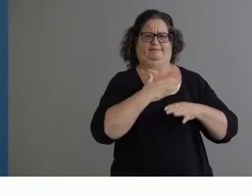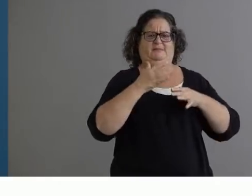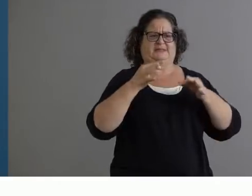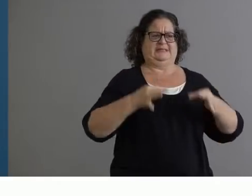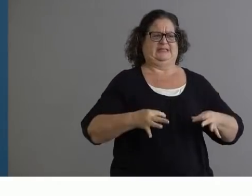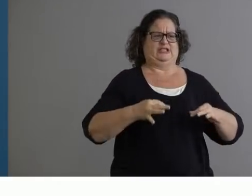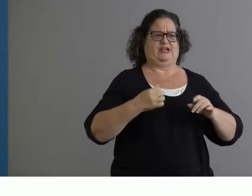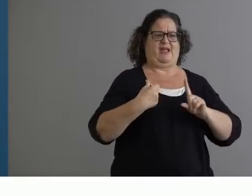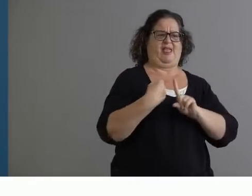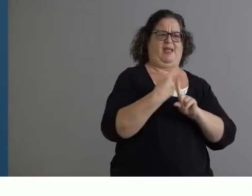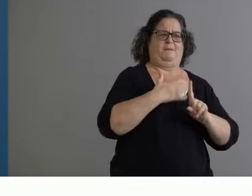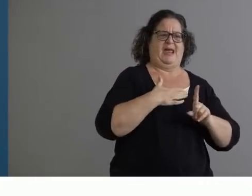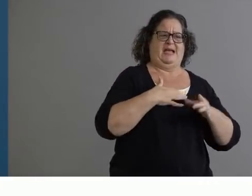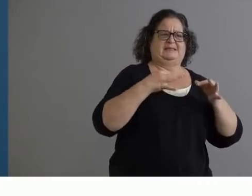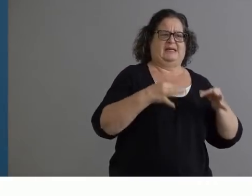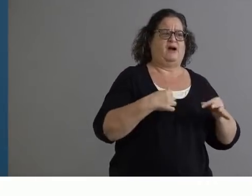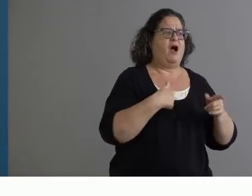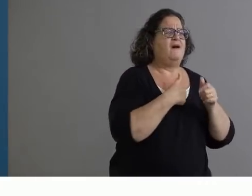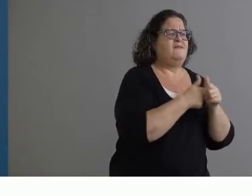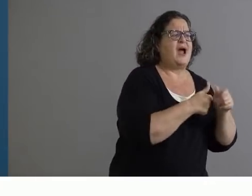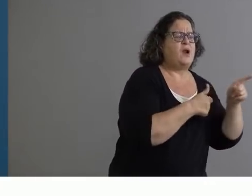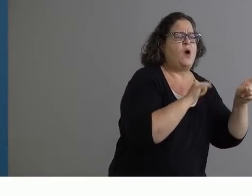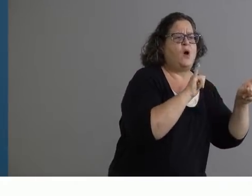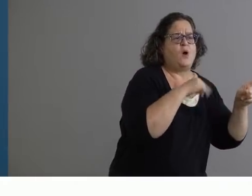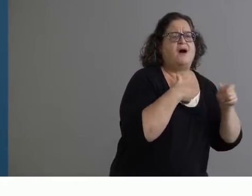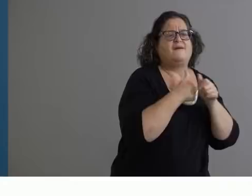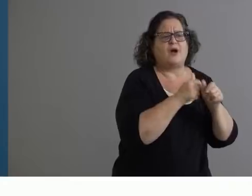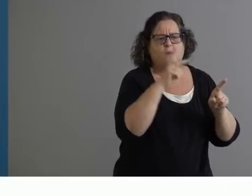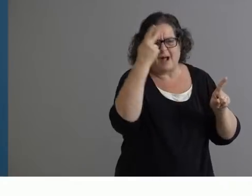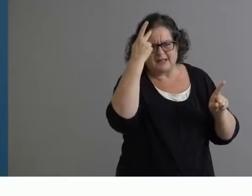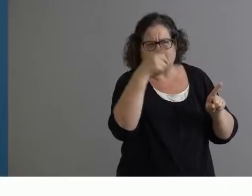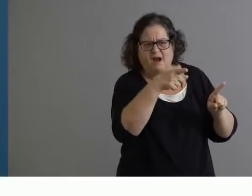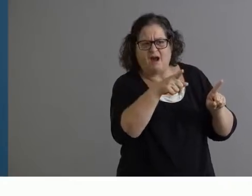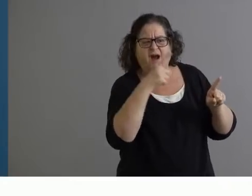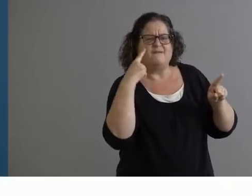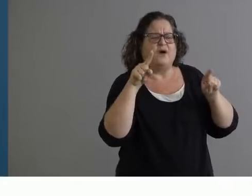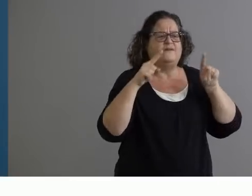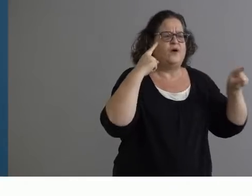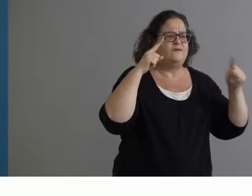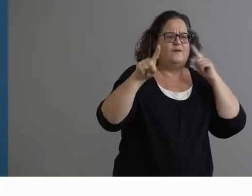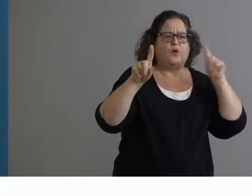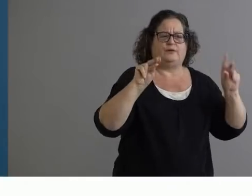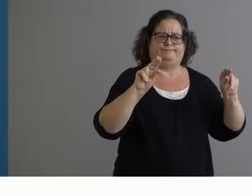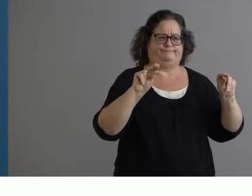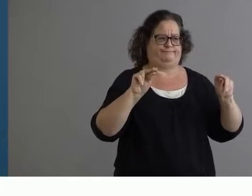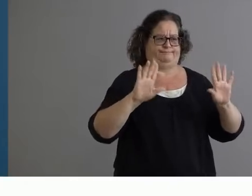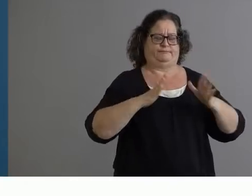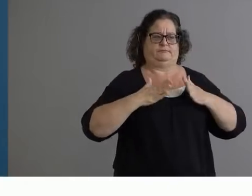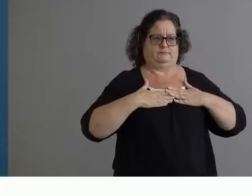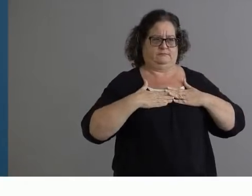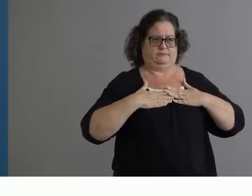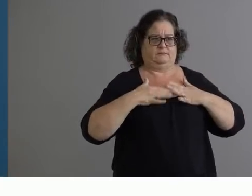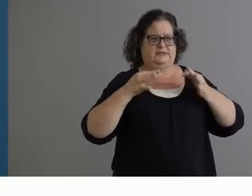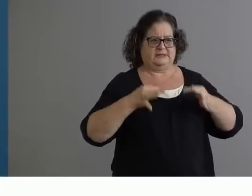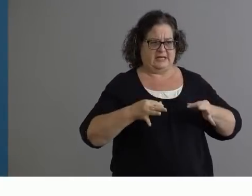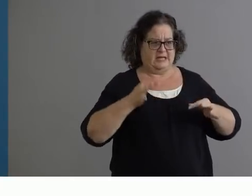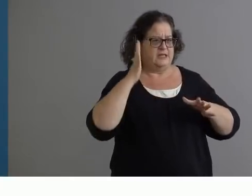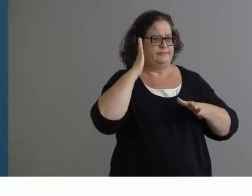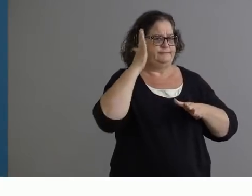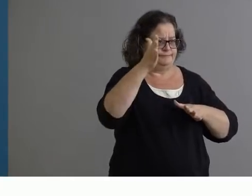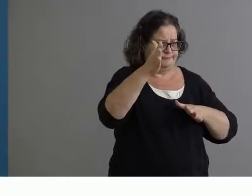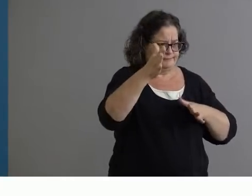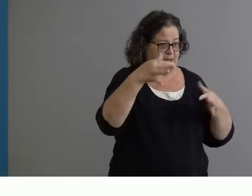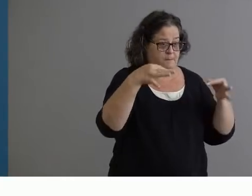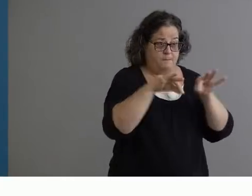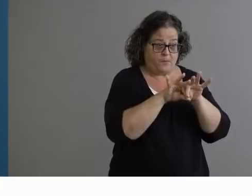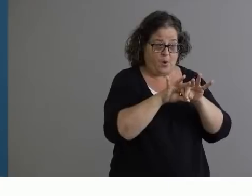Everything we will do going forward will be to protect and promote public health